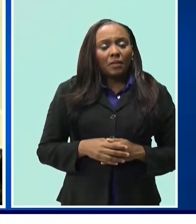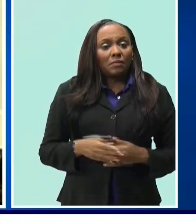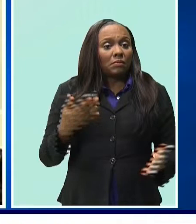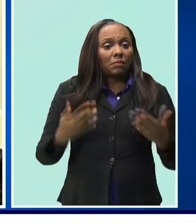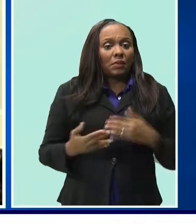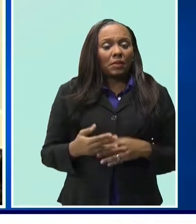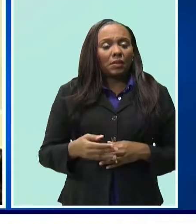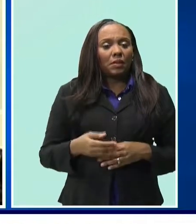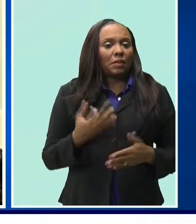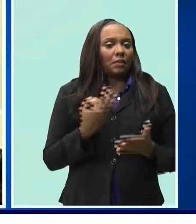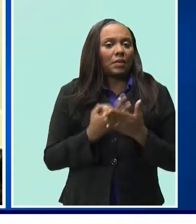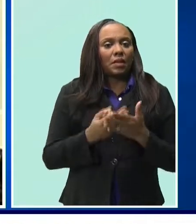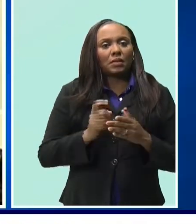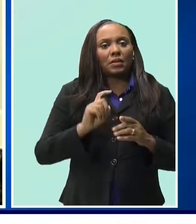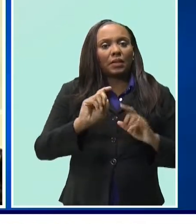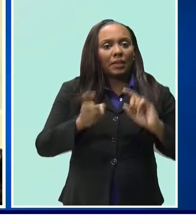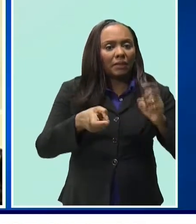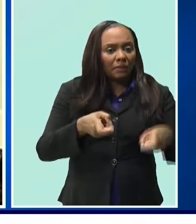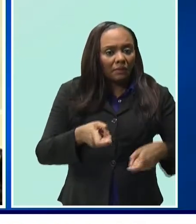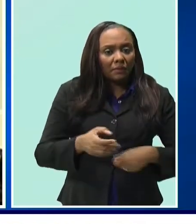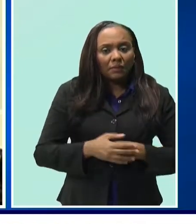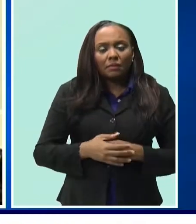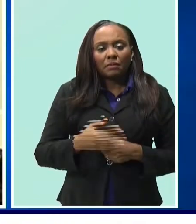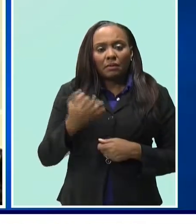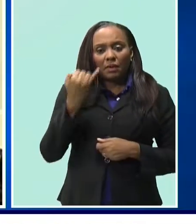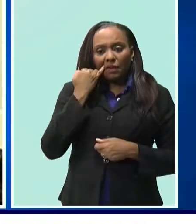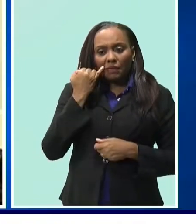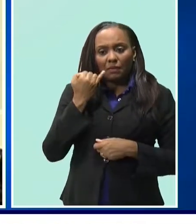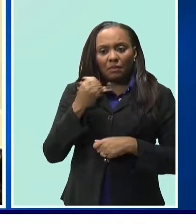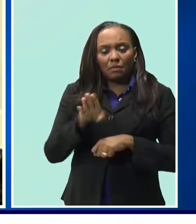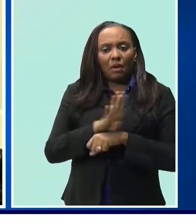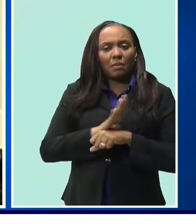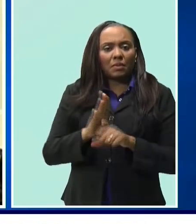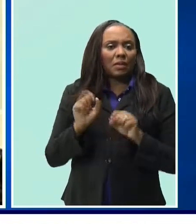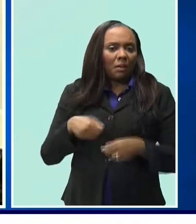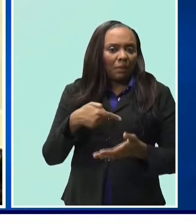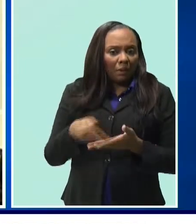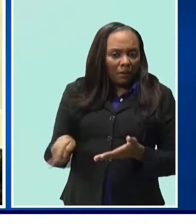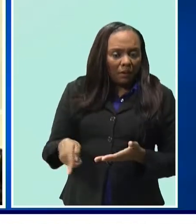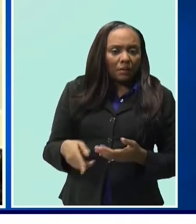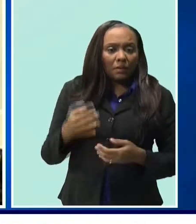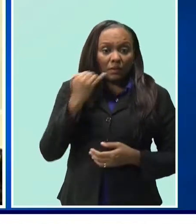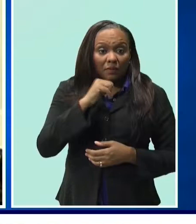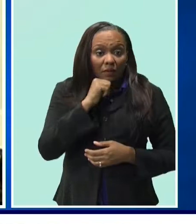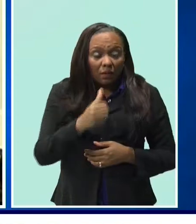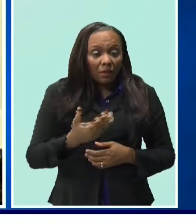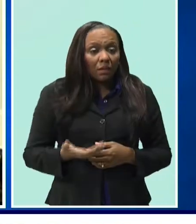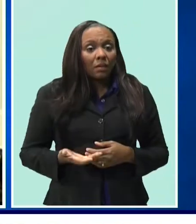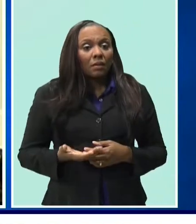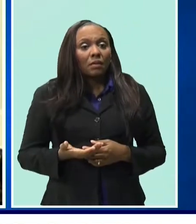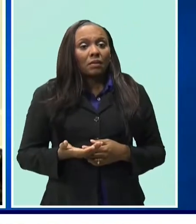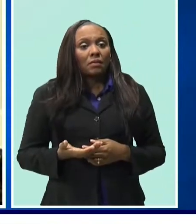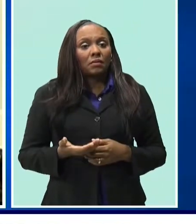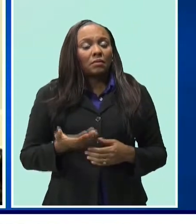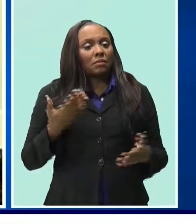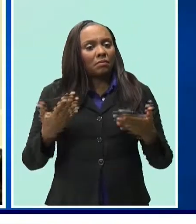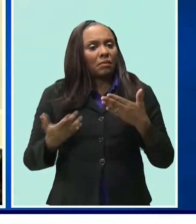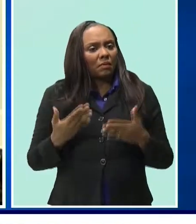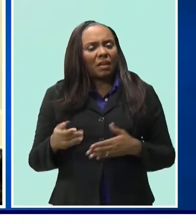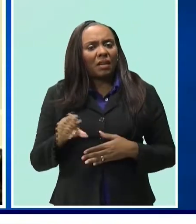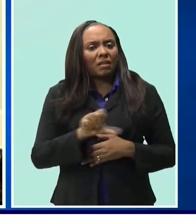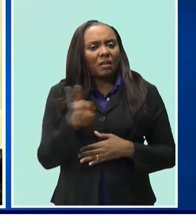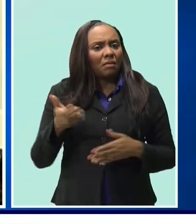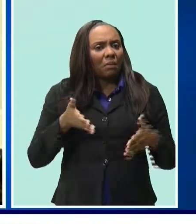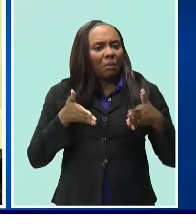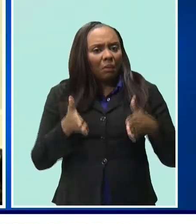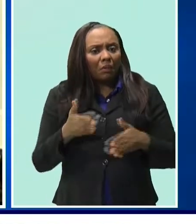gift, if the country can afford it, and if the country can't afford it, maybe a token of appreciation in kind,